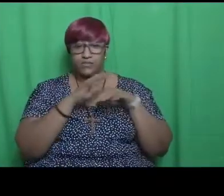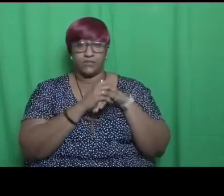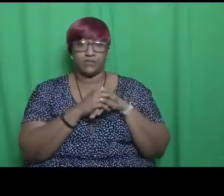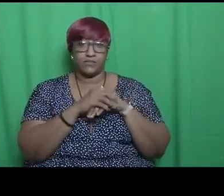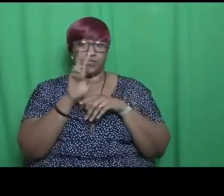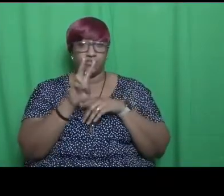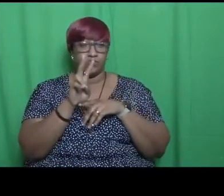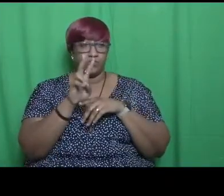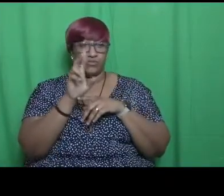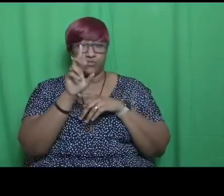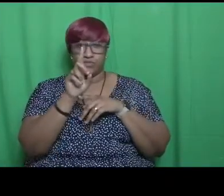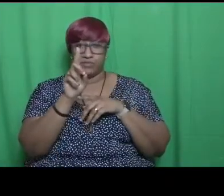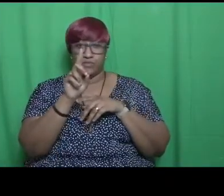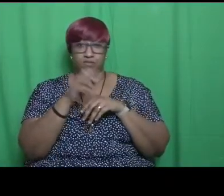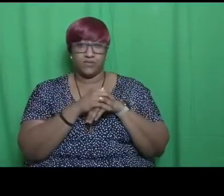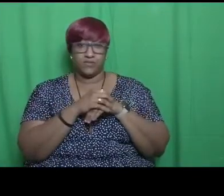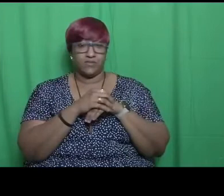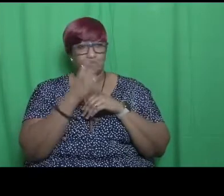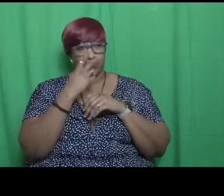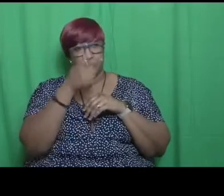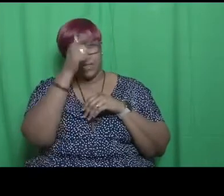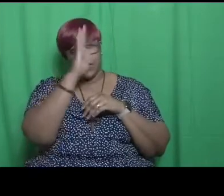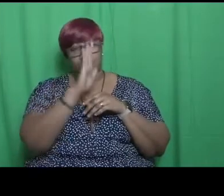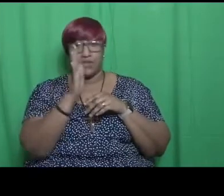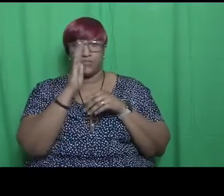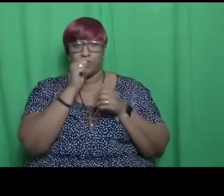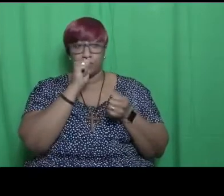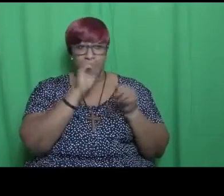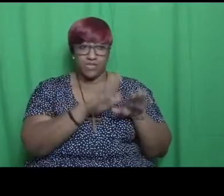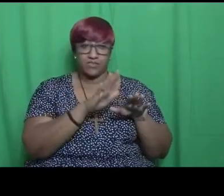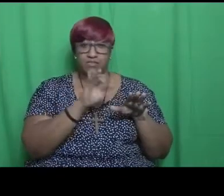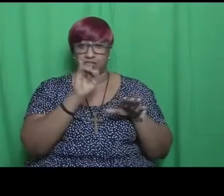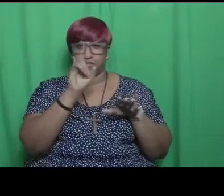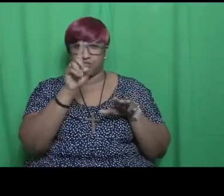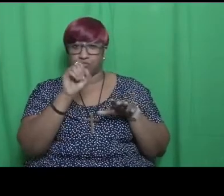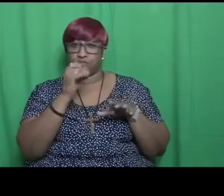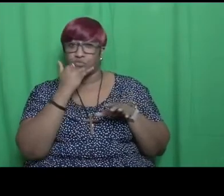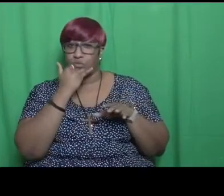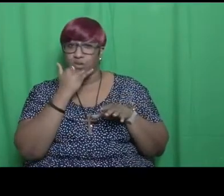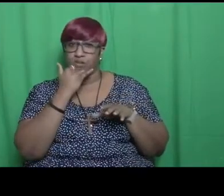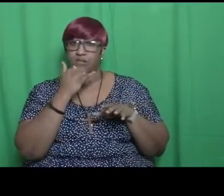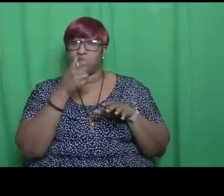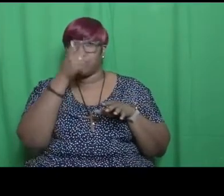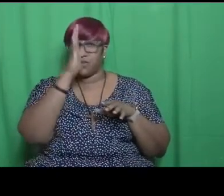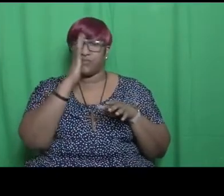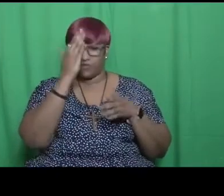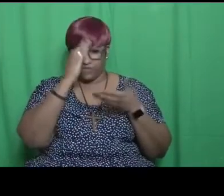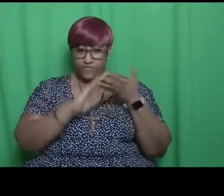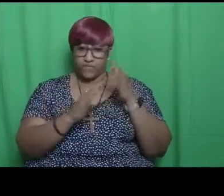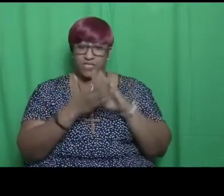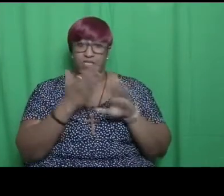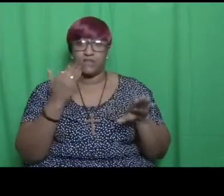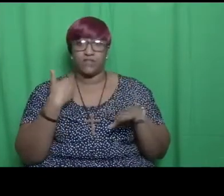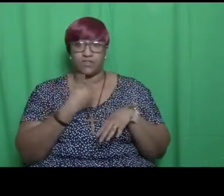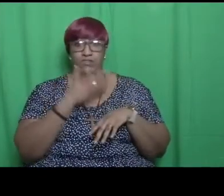two-dimensional God. Well, if we do good, God will bless us. If we do wrong and turn around and act right, God will forgive us. That's a two-dimensional God. But I'm talking about